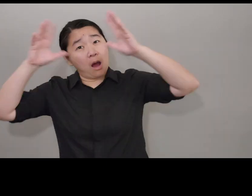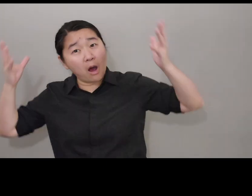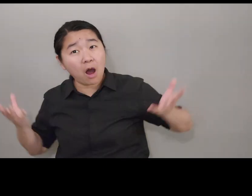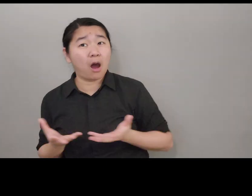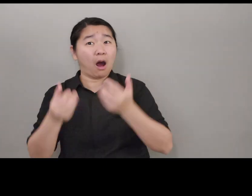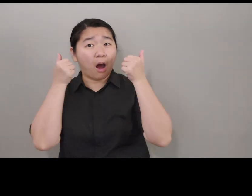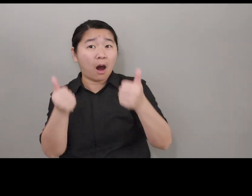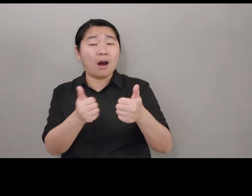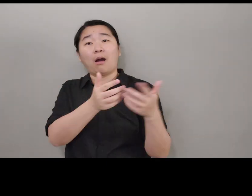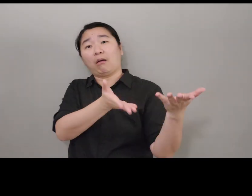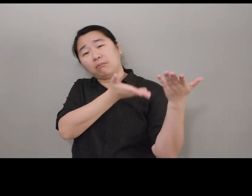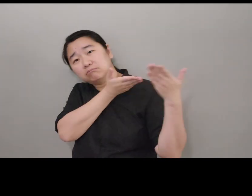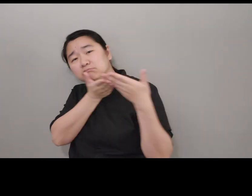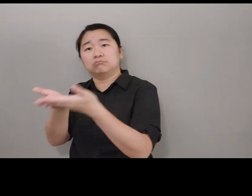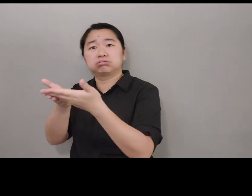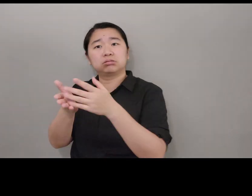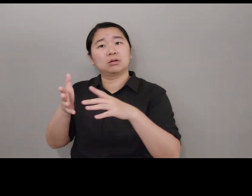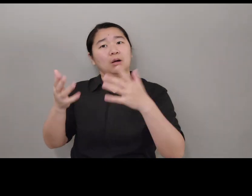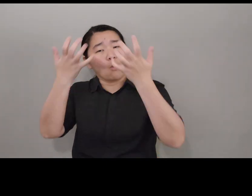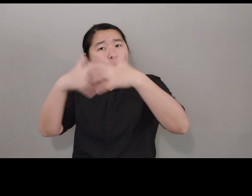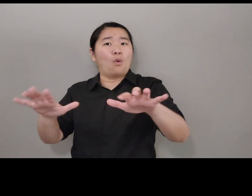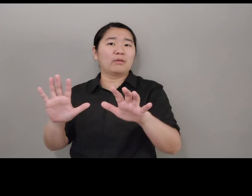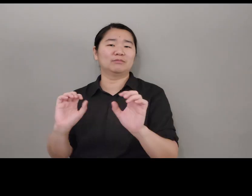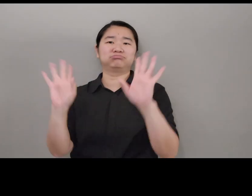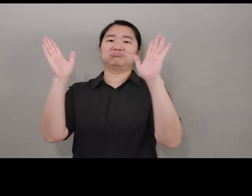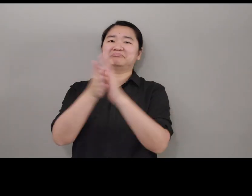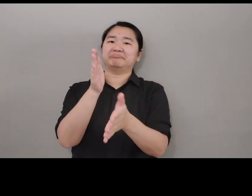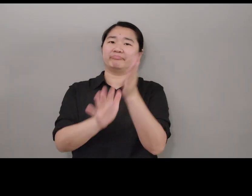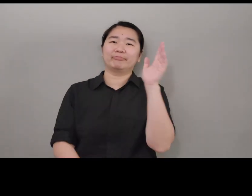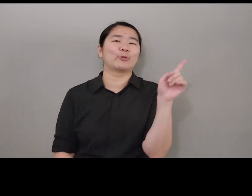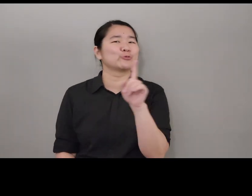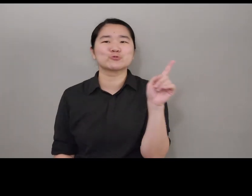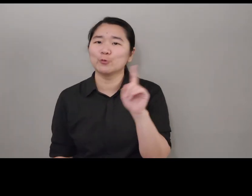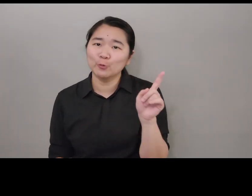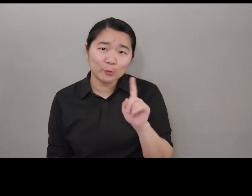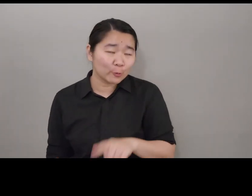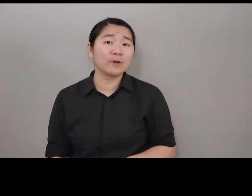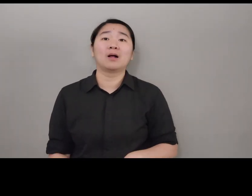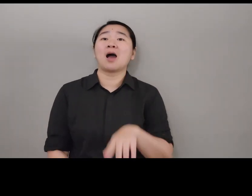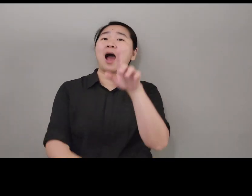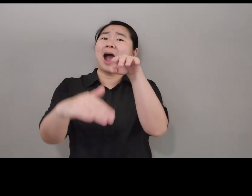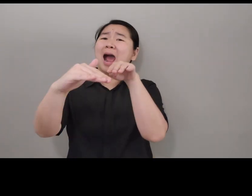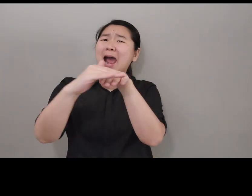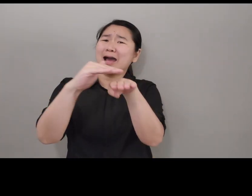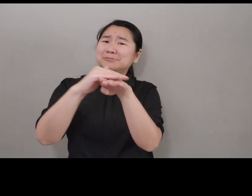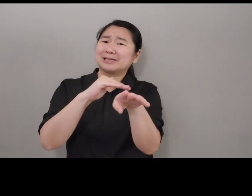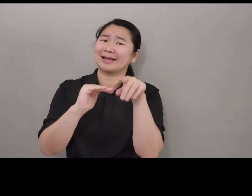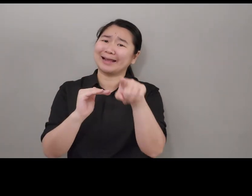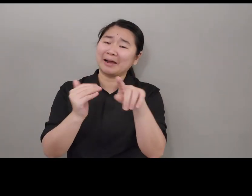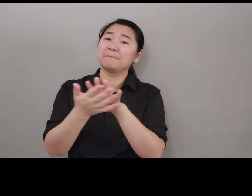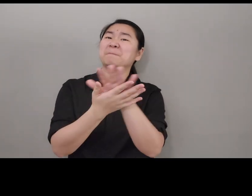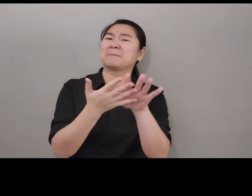components. Now let's come to the part that I honestly think is the heart of accessibility. It's testing with people with